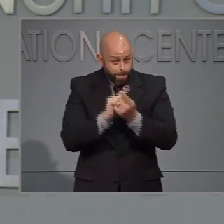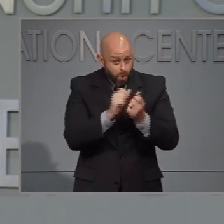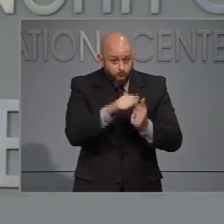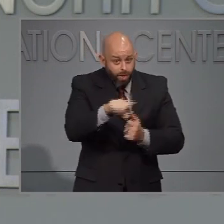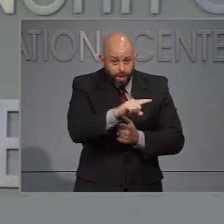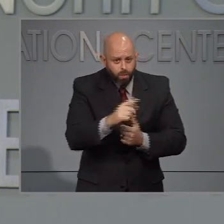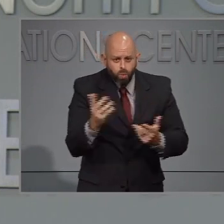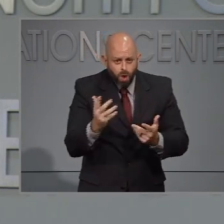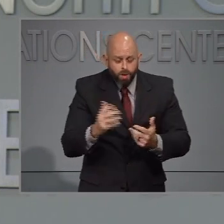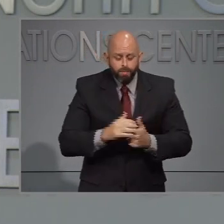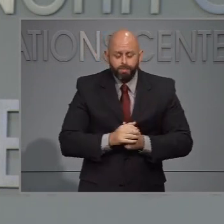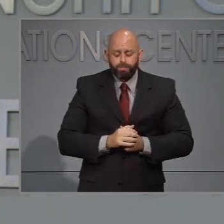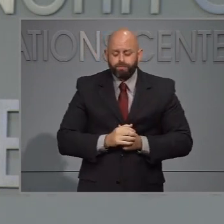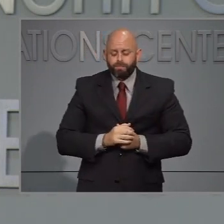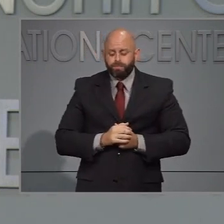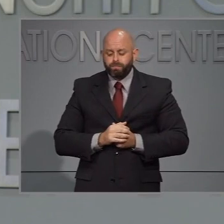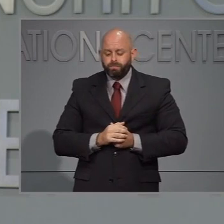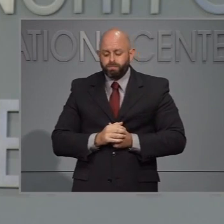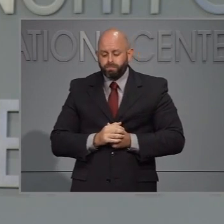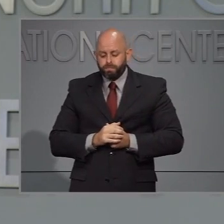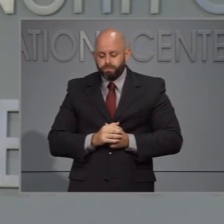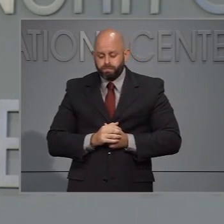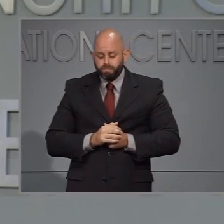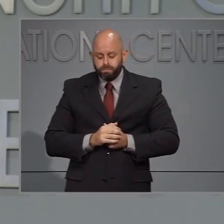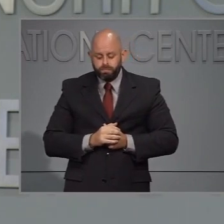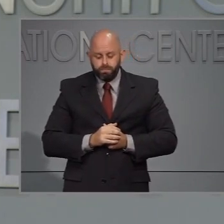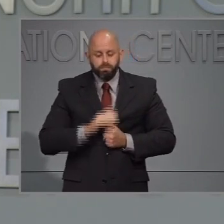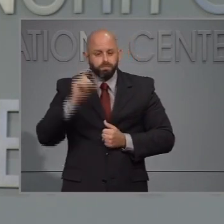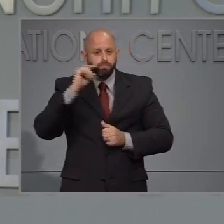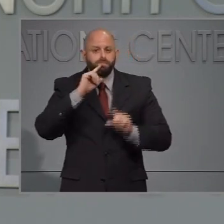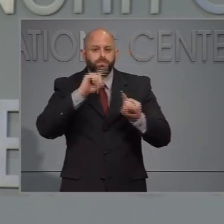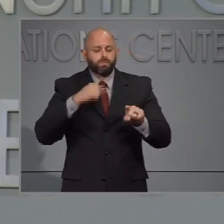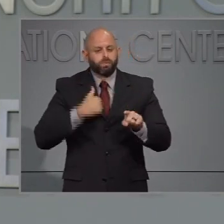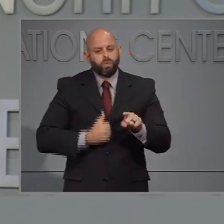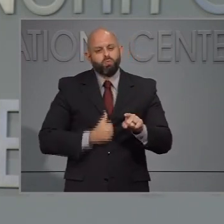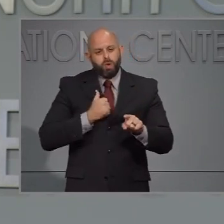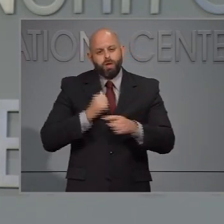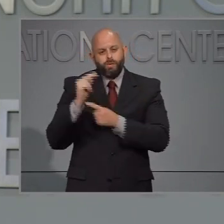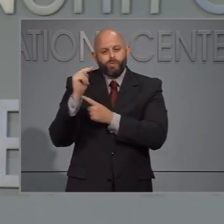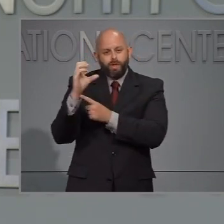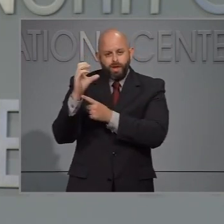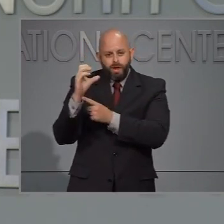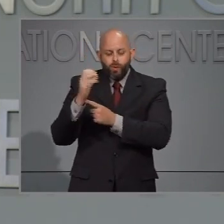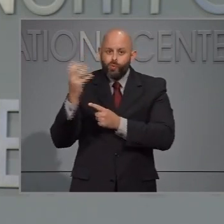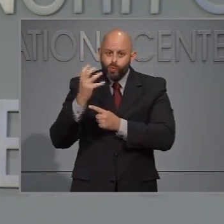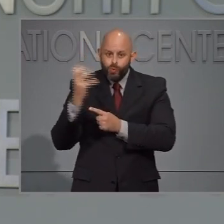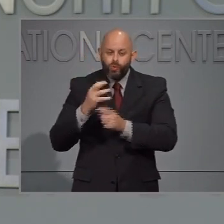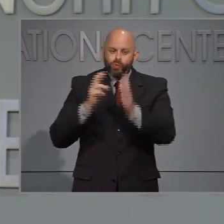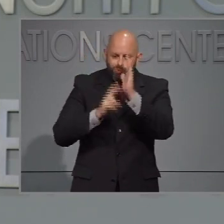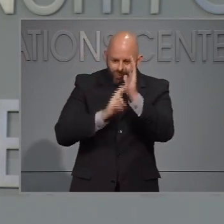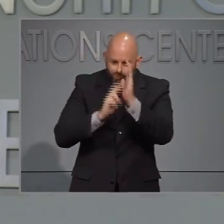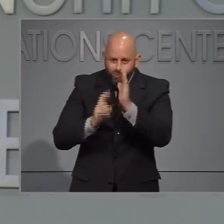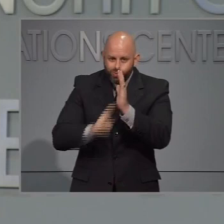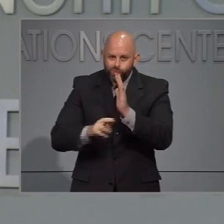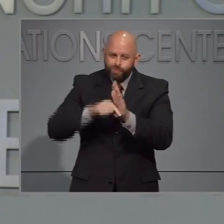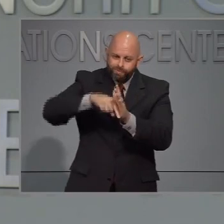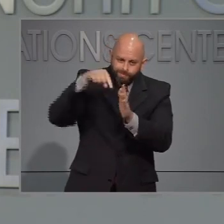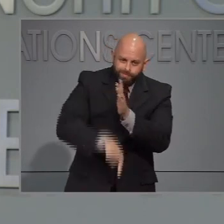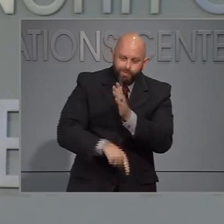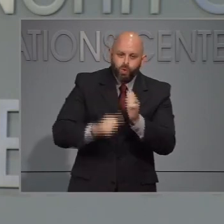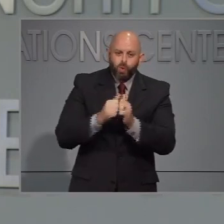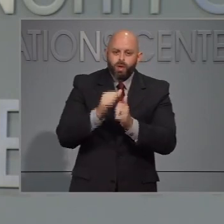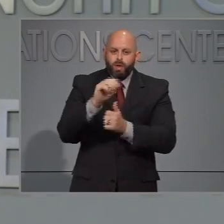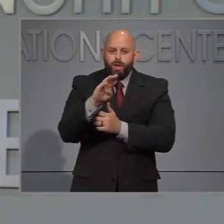what's happening in biotechnology and life science and medicine in North Carolina. I think this is one of the best, if not